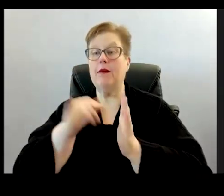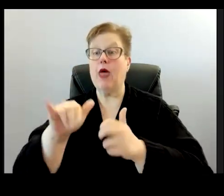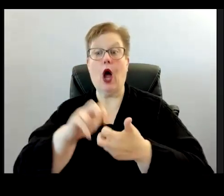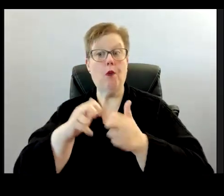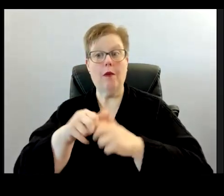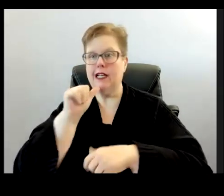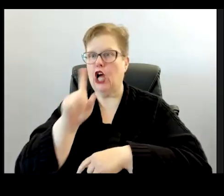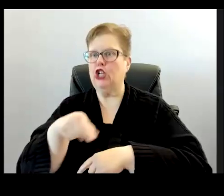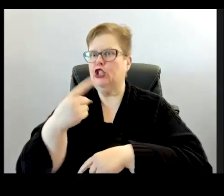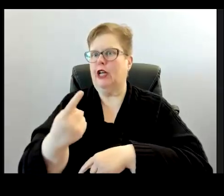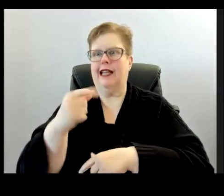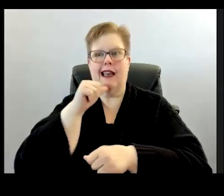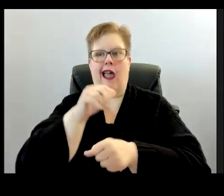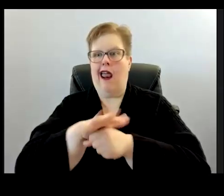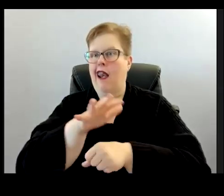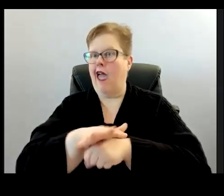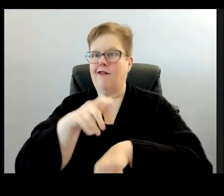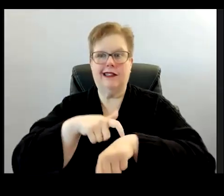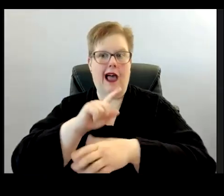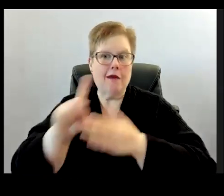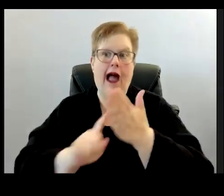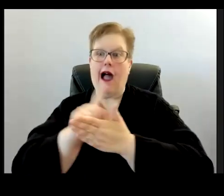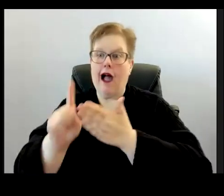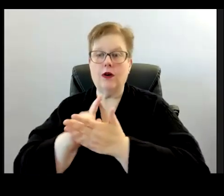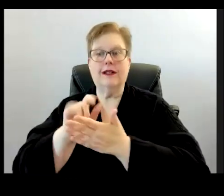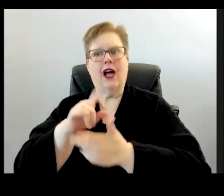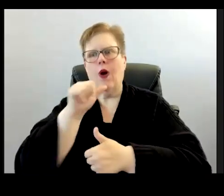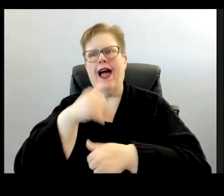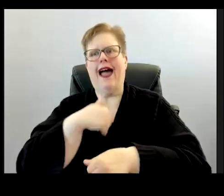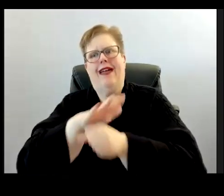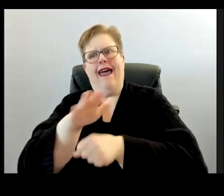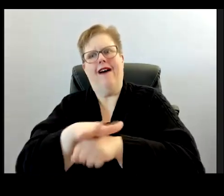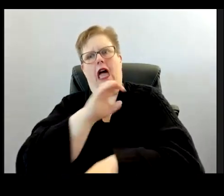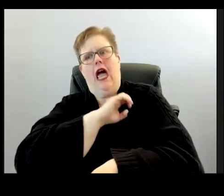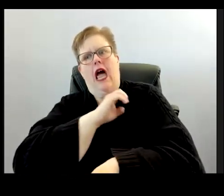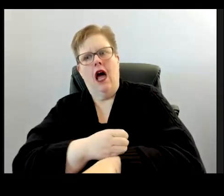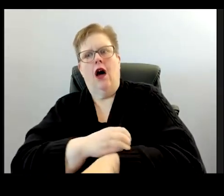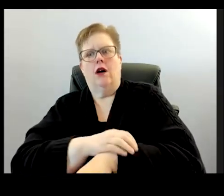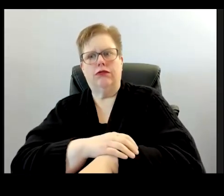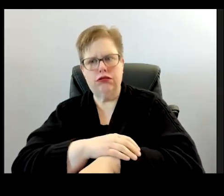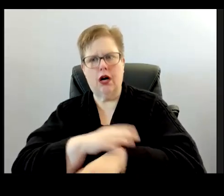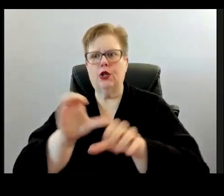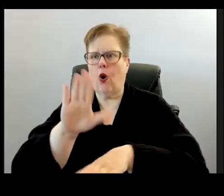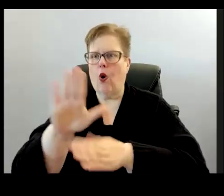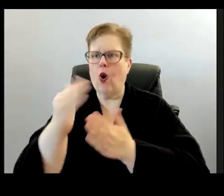isn't just that there's not enough hours in the day. It's that you don't have enough energy to do everything you have on your